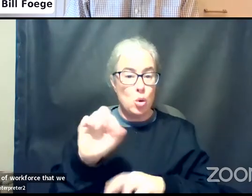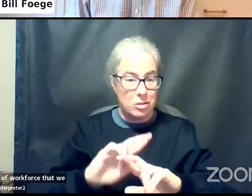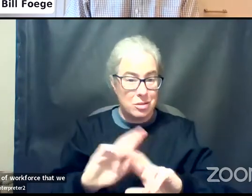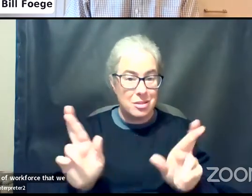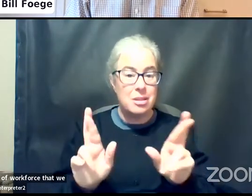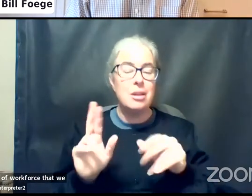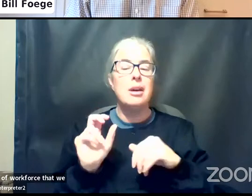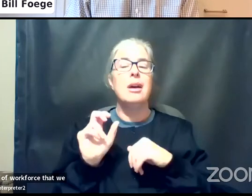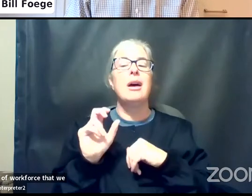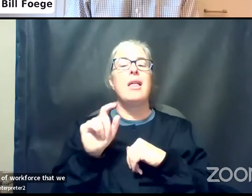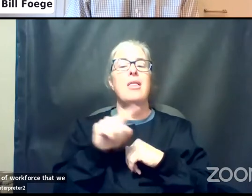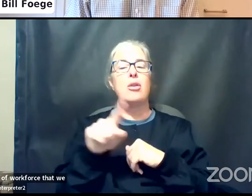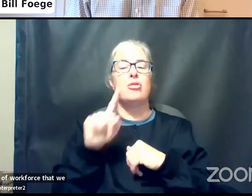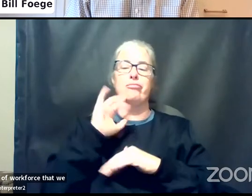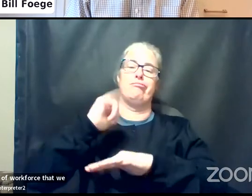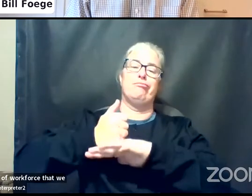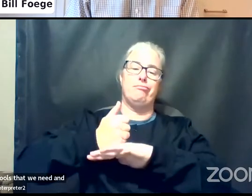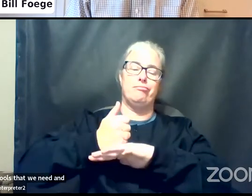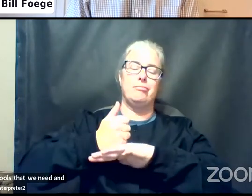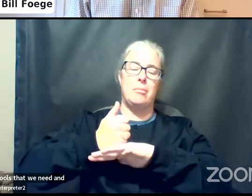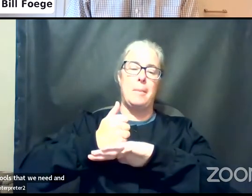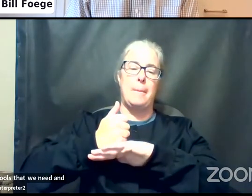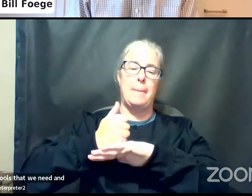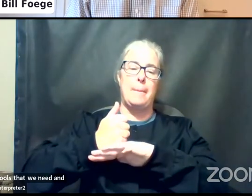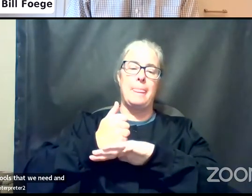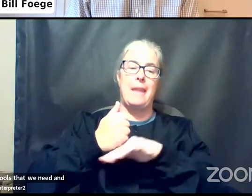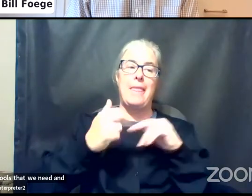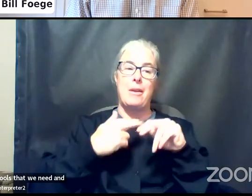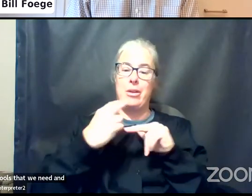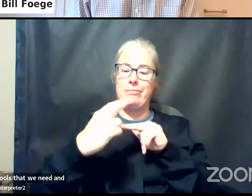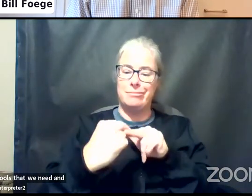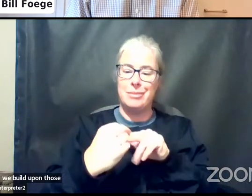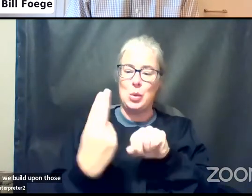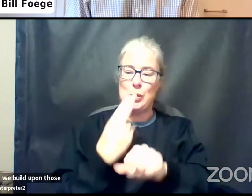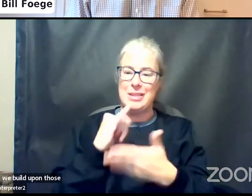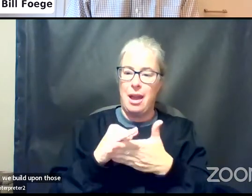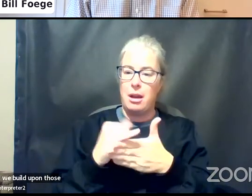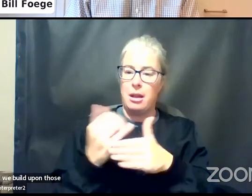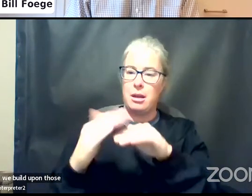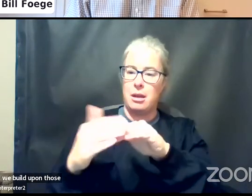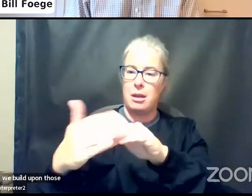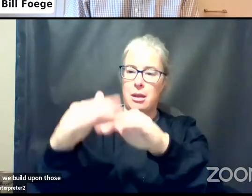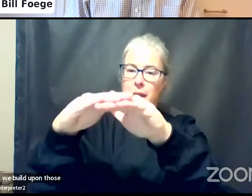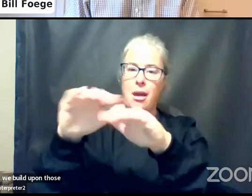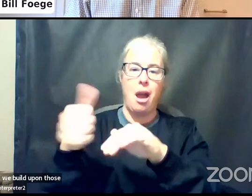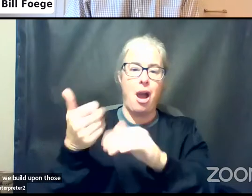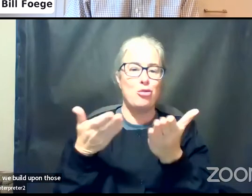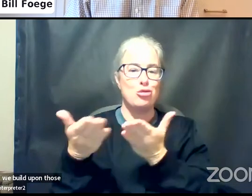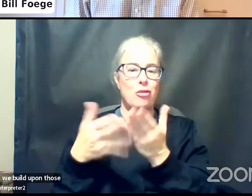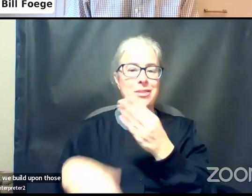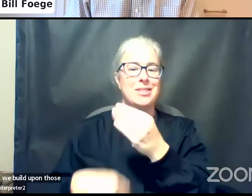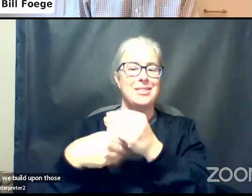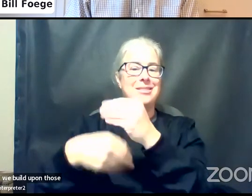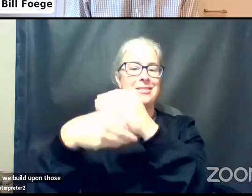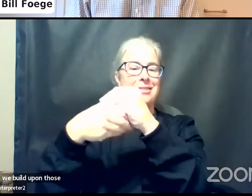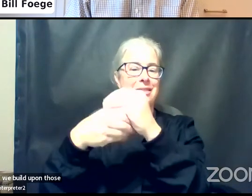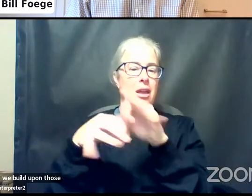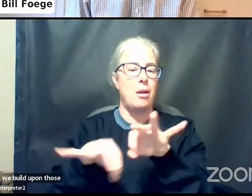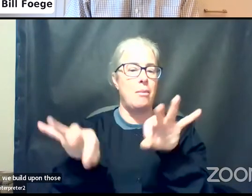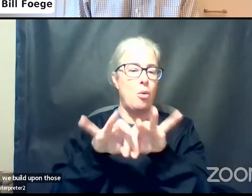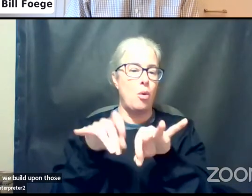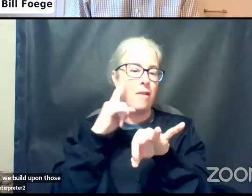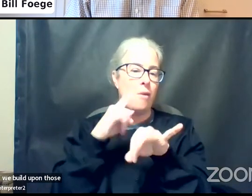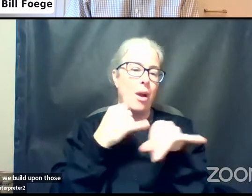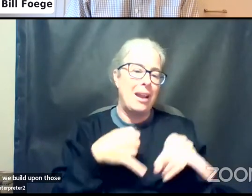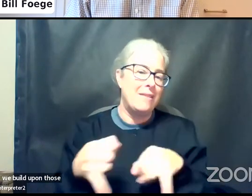need and that those are in place and that we build upon those then the other services that are important um you know for